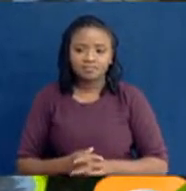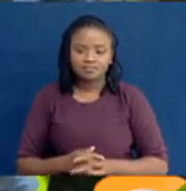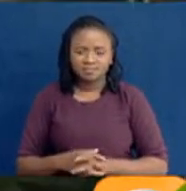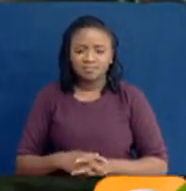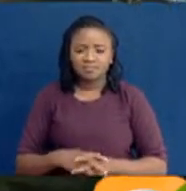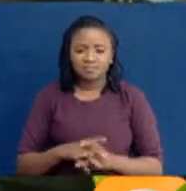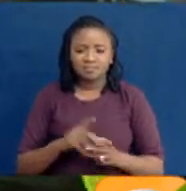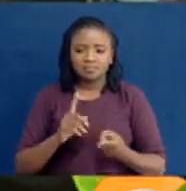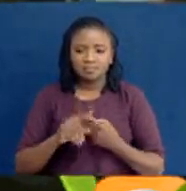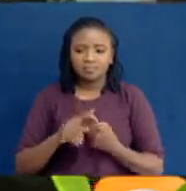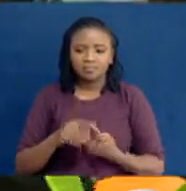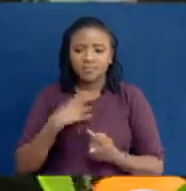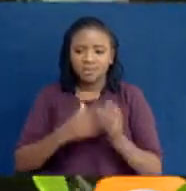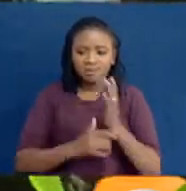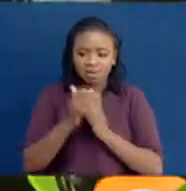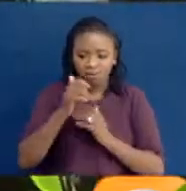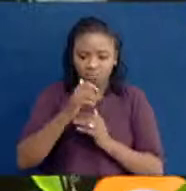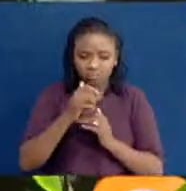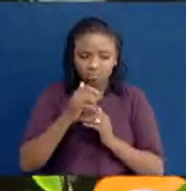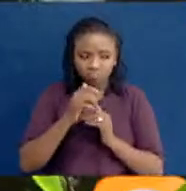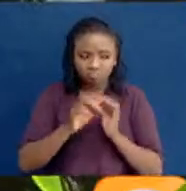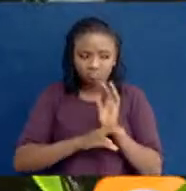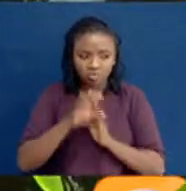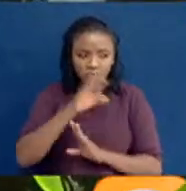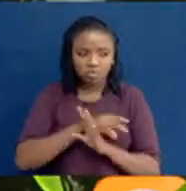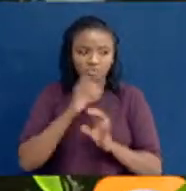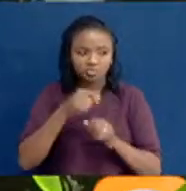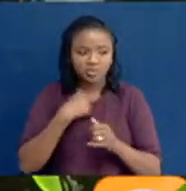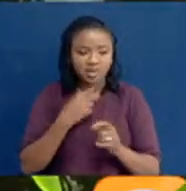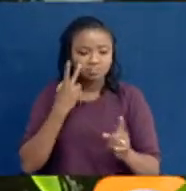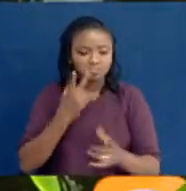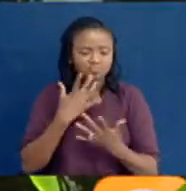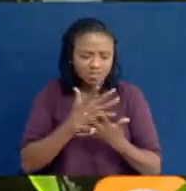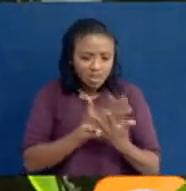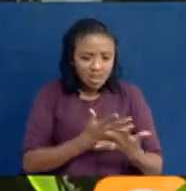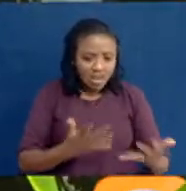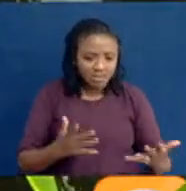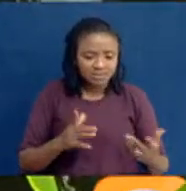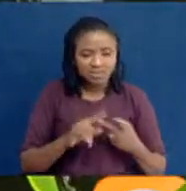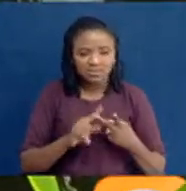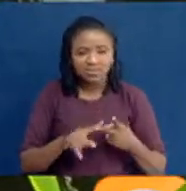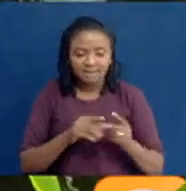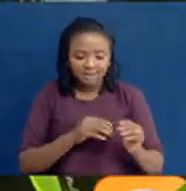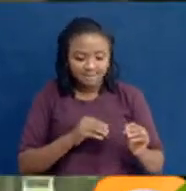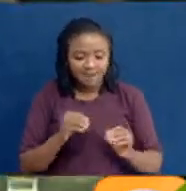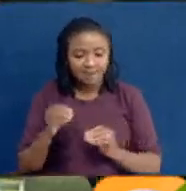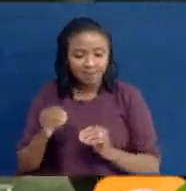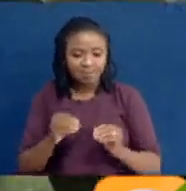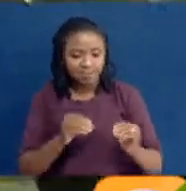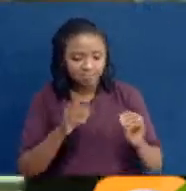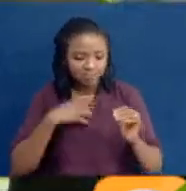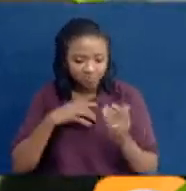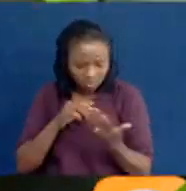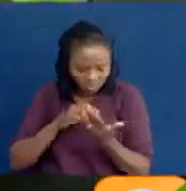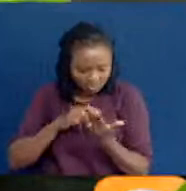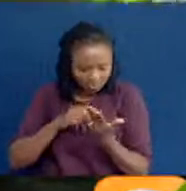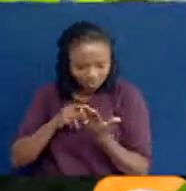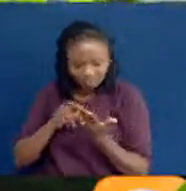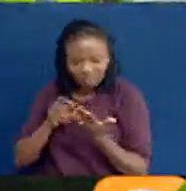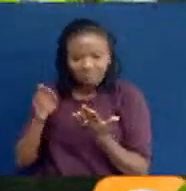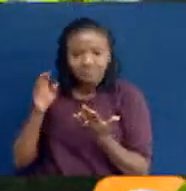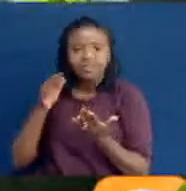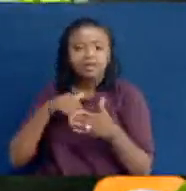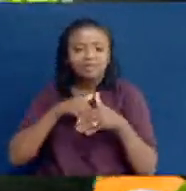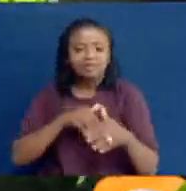tracking. So you'll be able to track assets, whether those are fixed or mobile assets as they move along. You'll be able to install